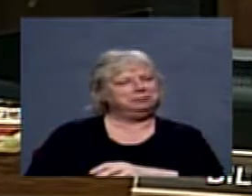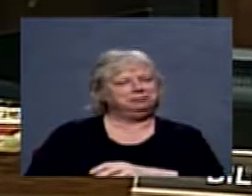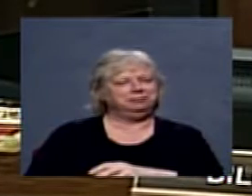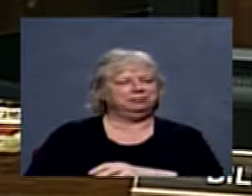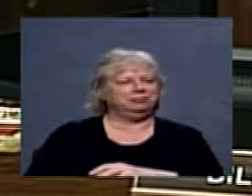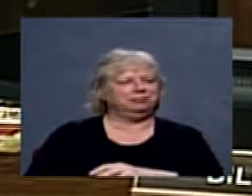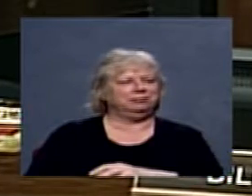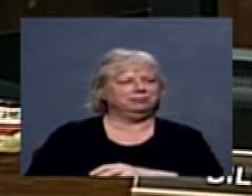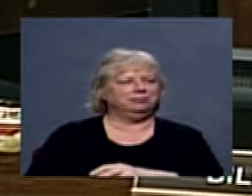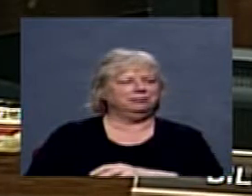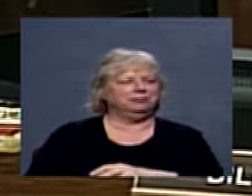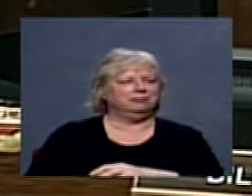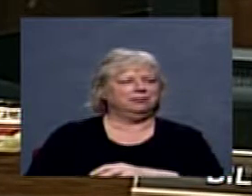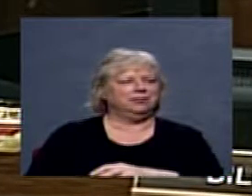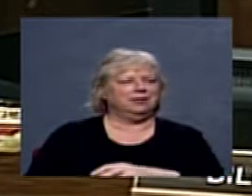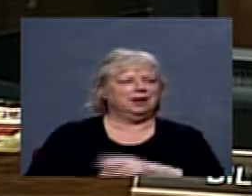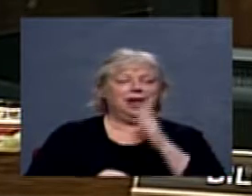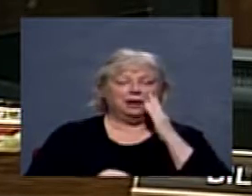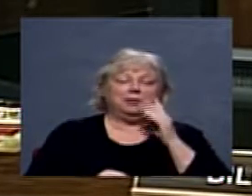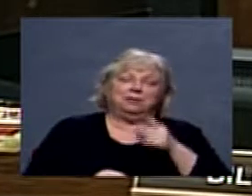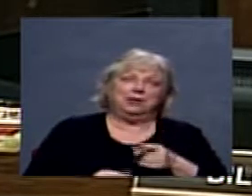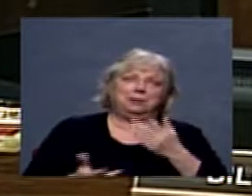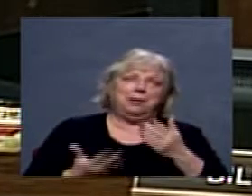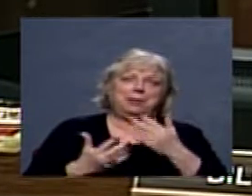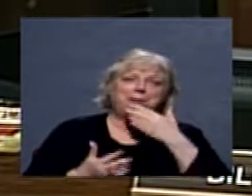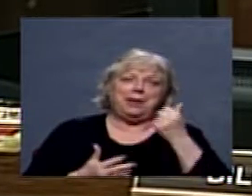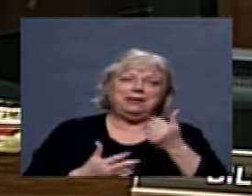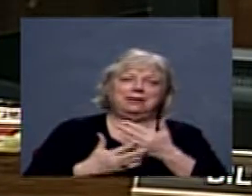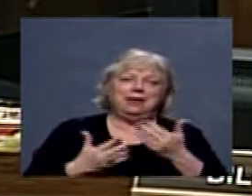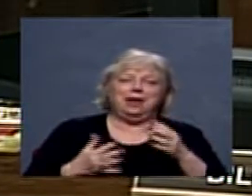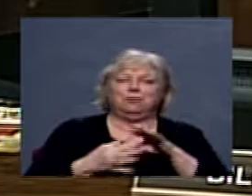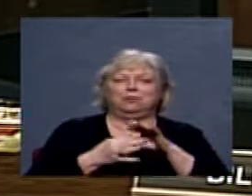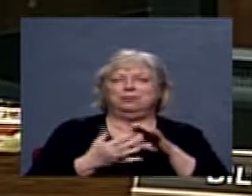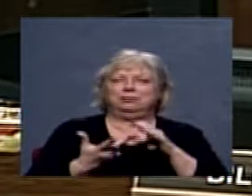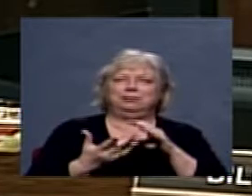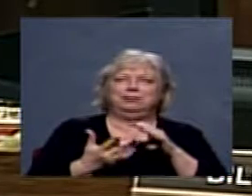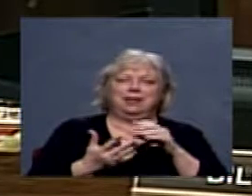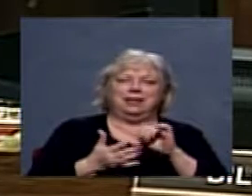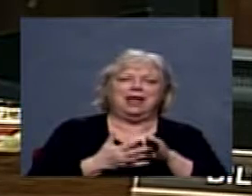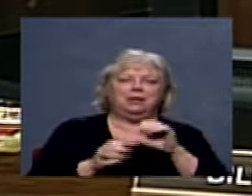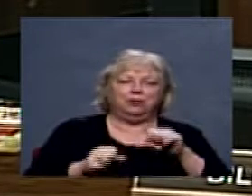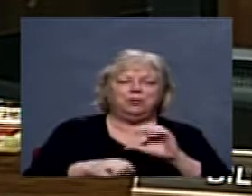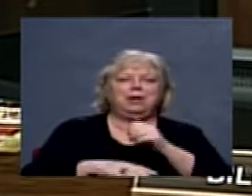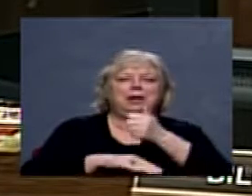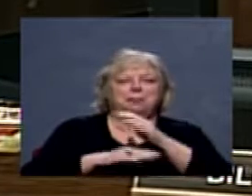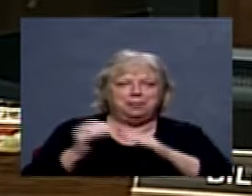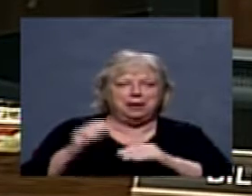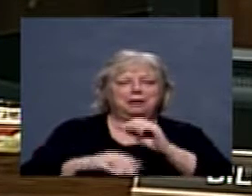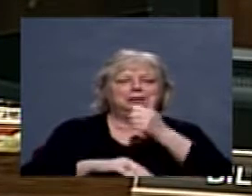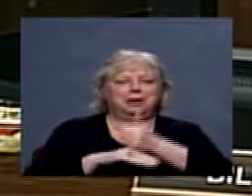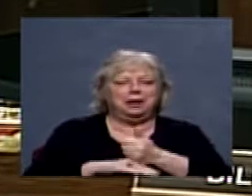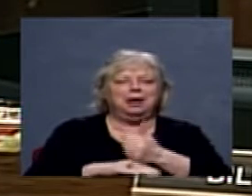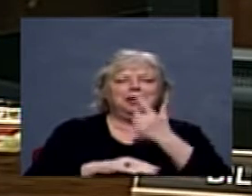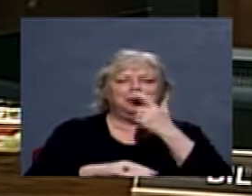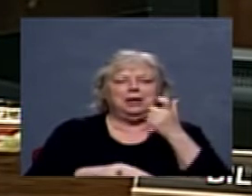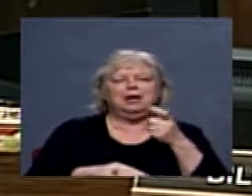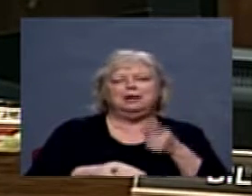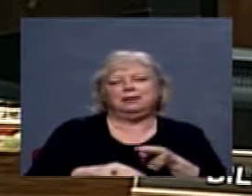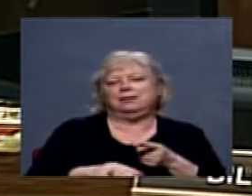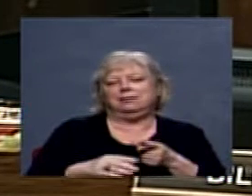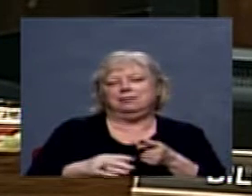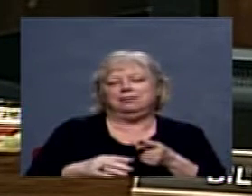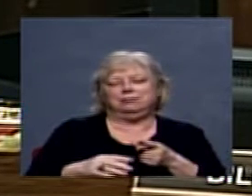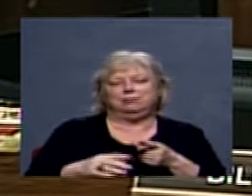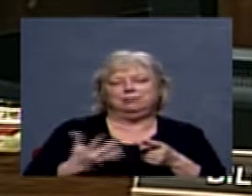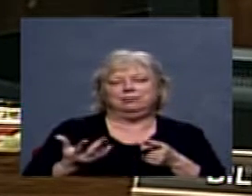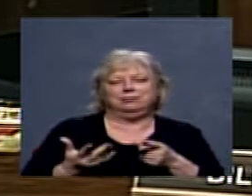as you say, this is probably the best thing that could happen to this as far as traffic goes, because Mexico Chiquita used to be there, and it had a